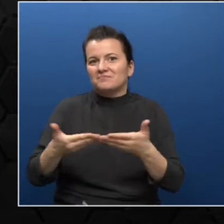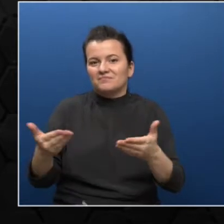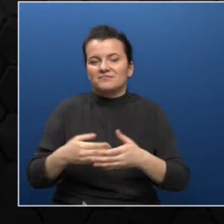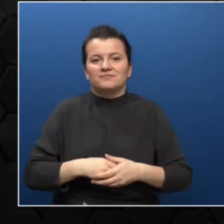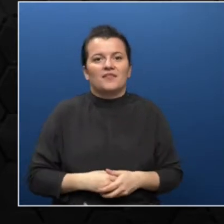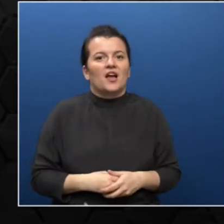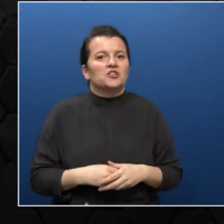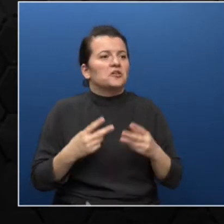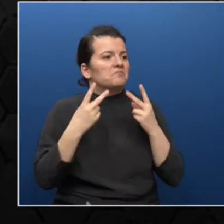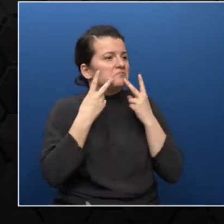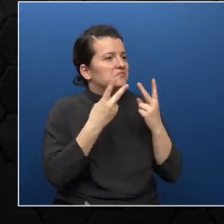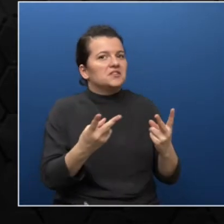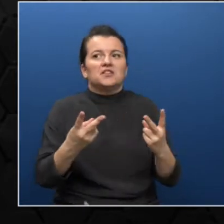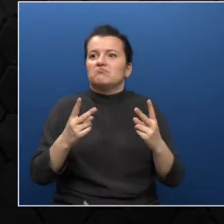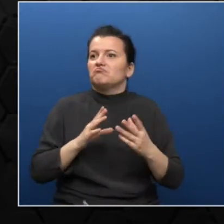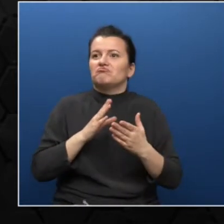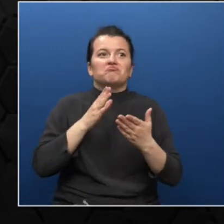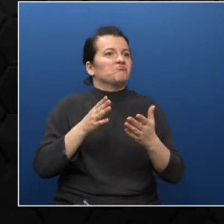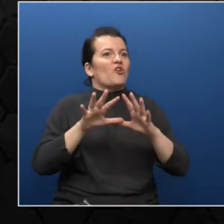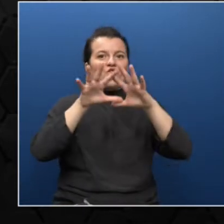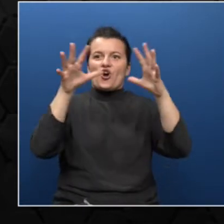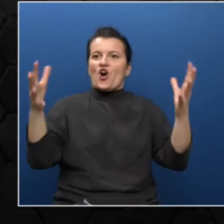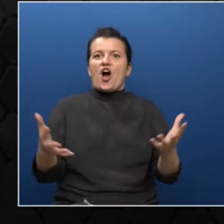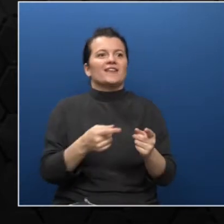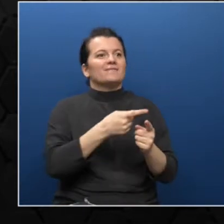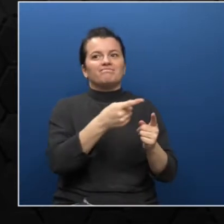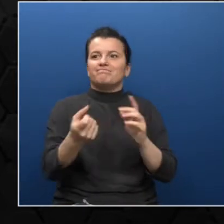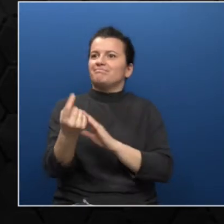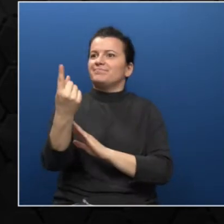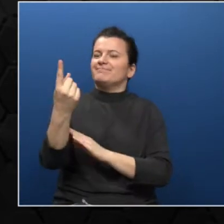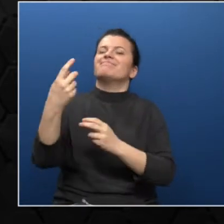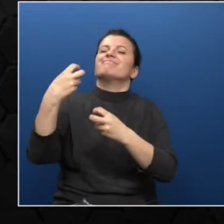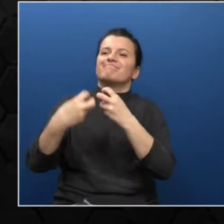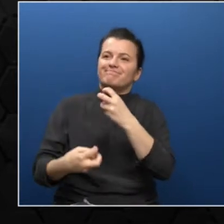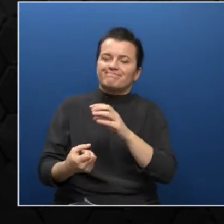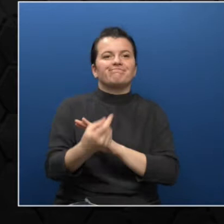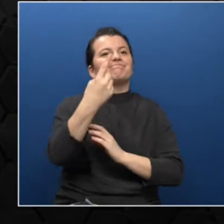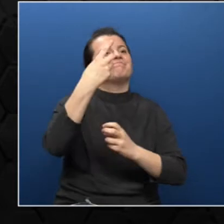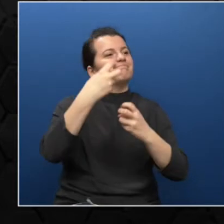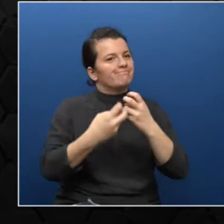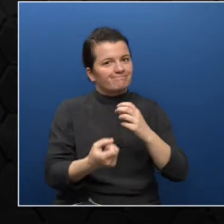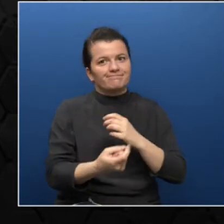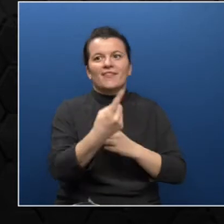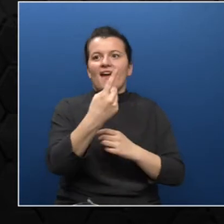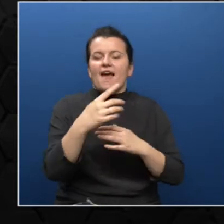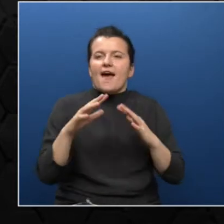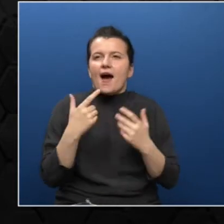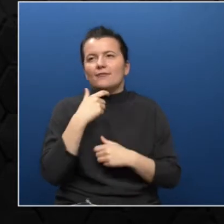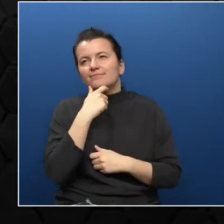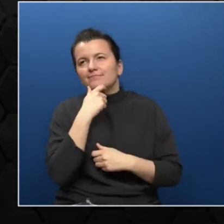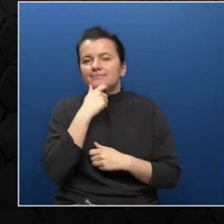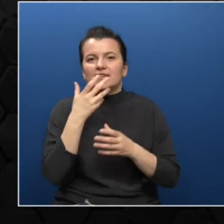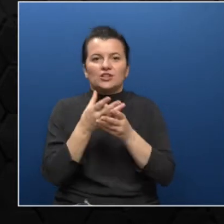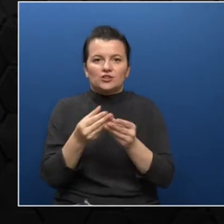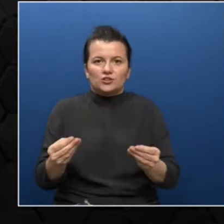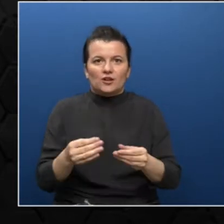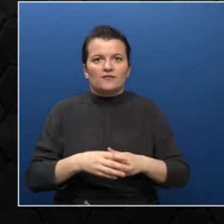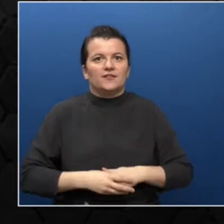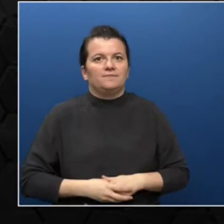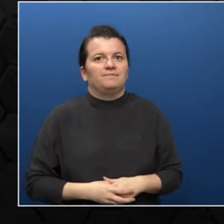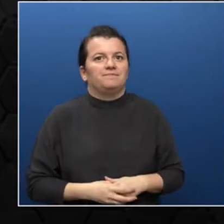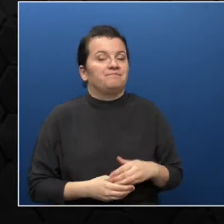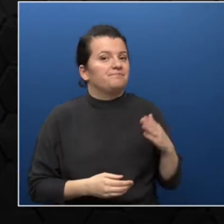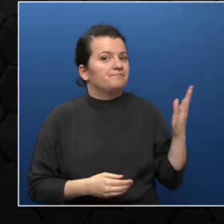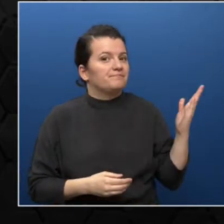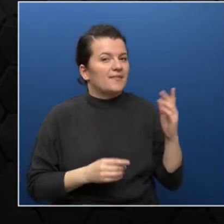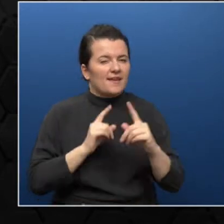might encounter out there. So from the vision you can see, we aim at being a leading to